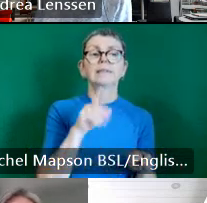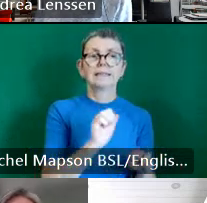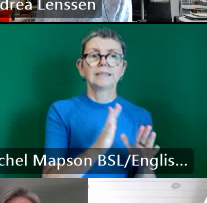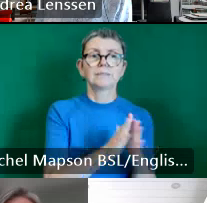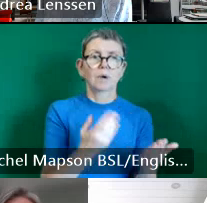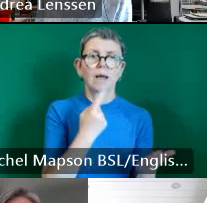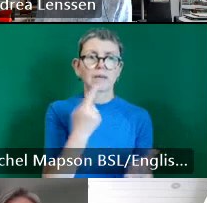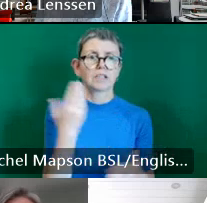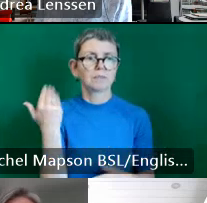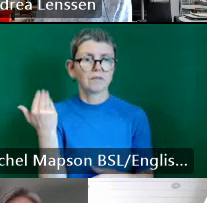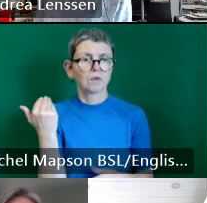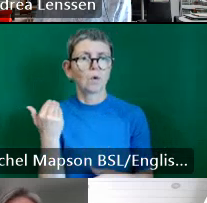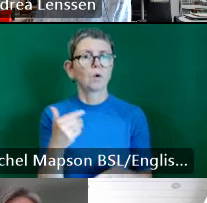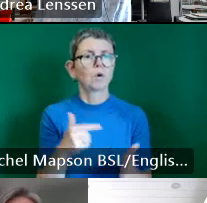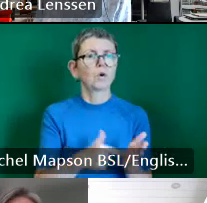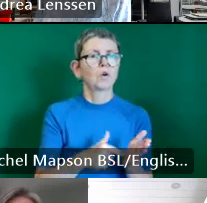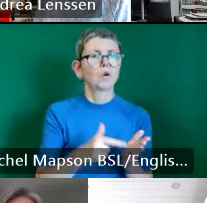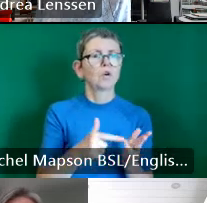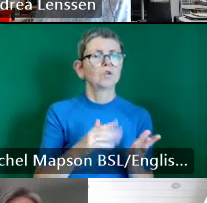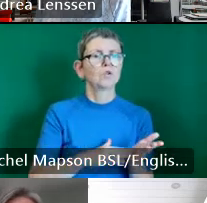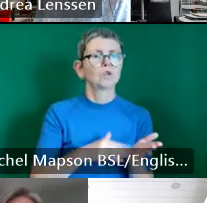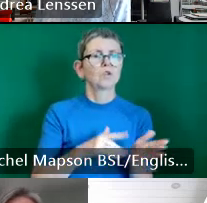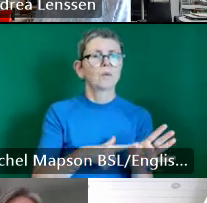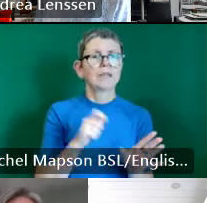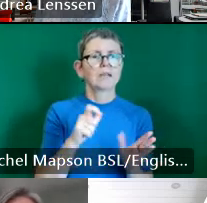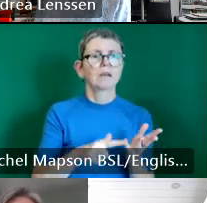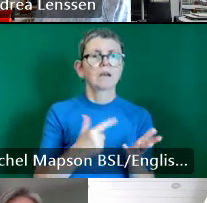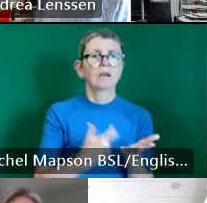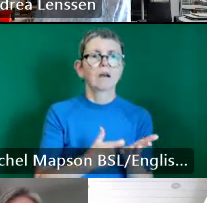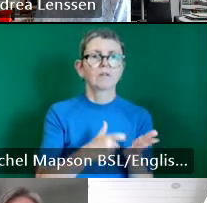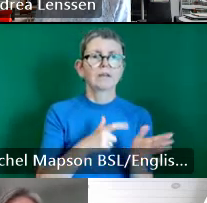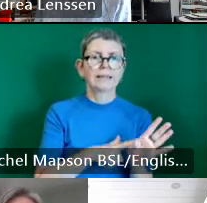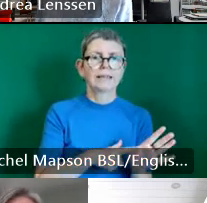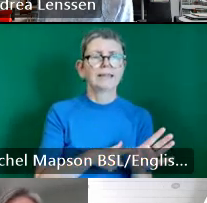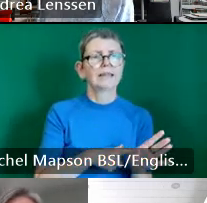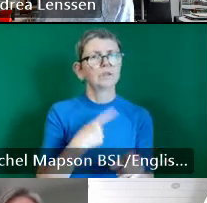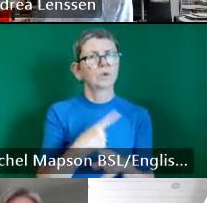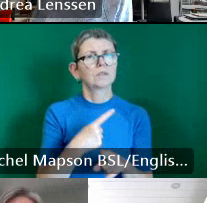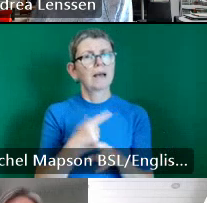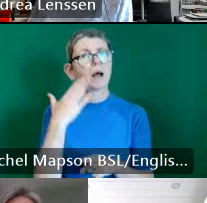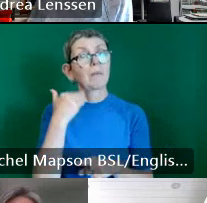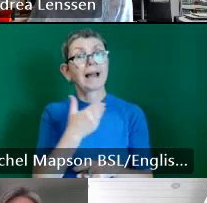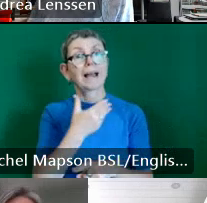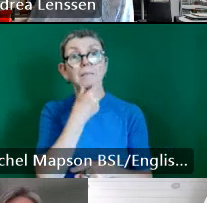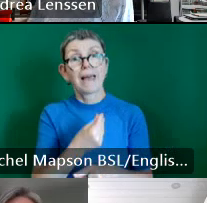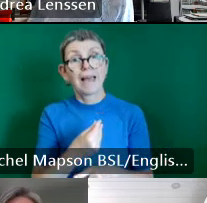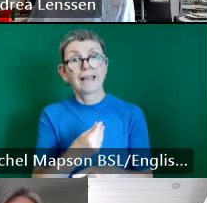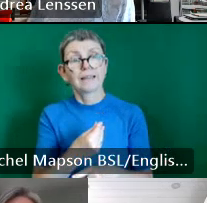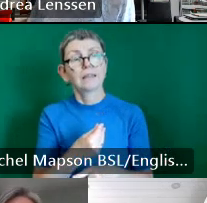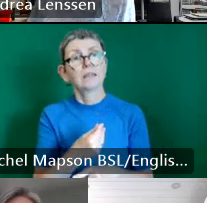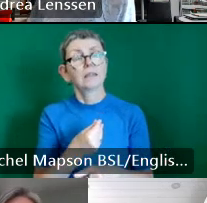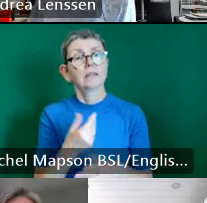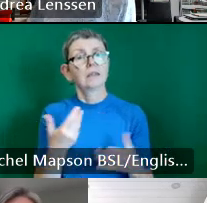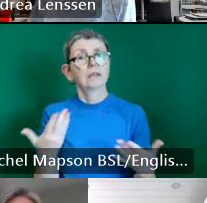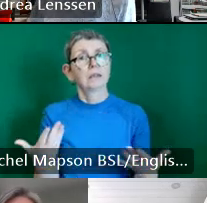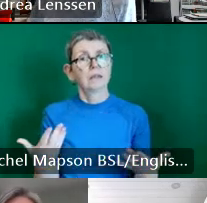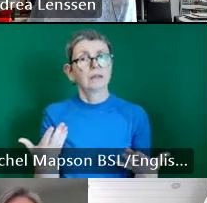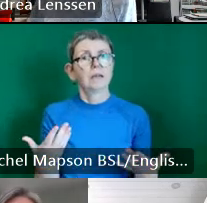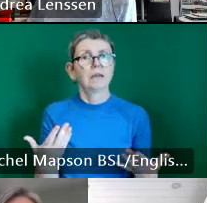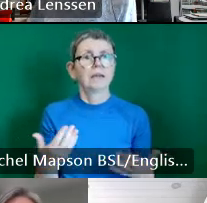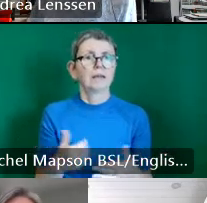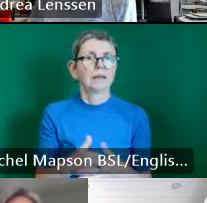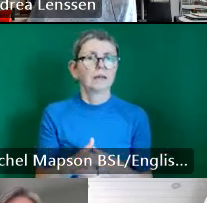Curry, the book The Man Not, really focused on Black manhood and how Black men are seen as vulnerable, and the cases